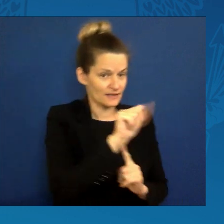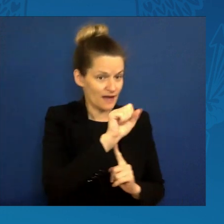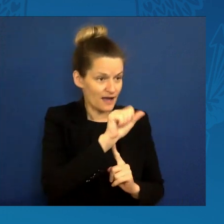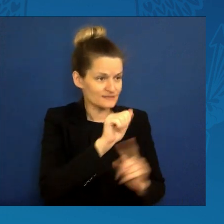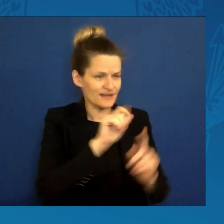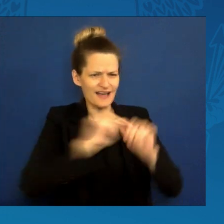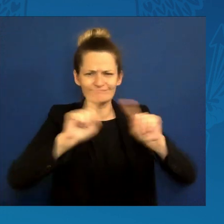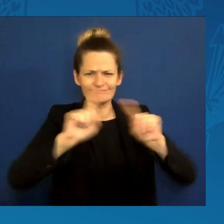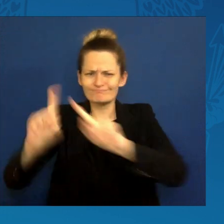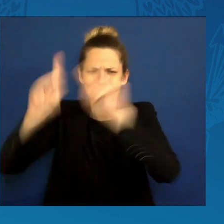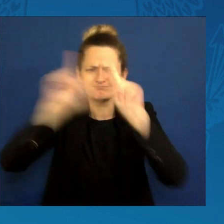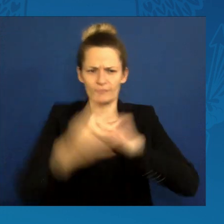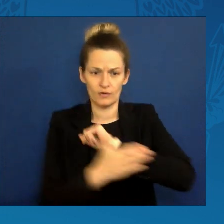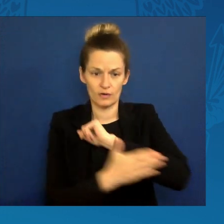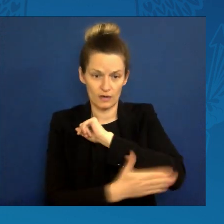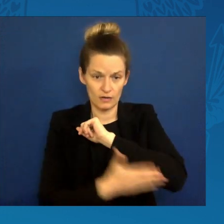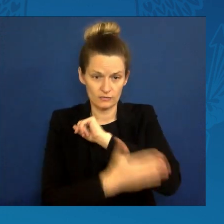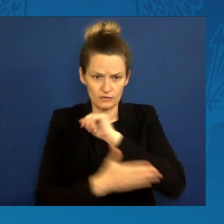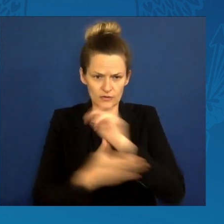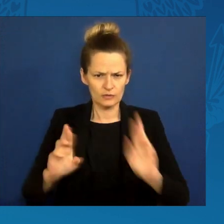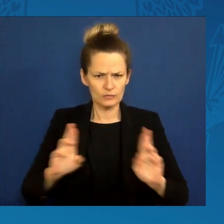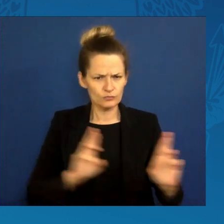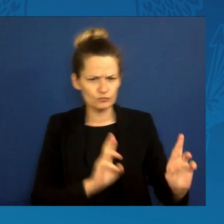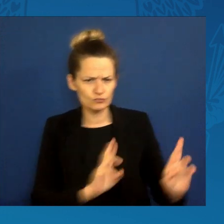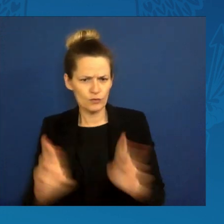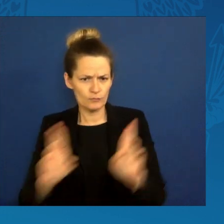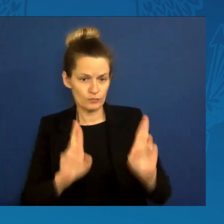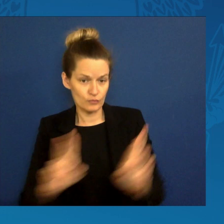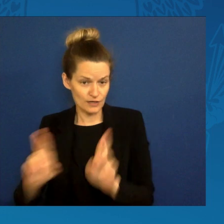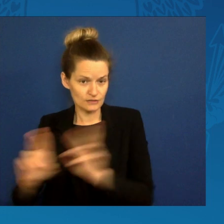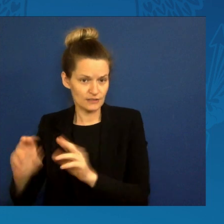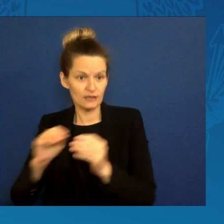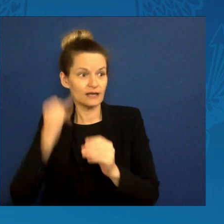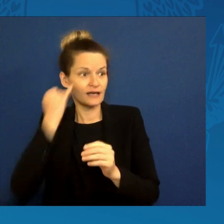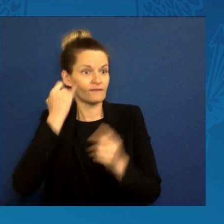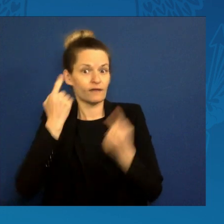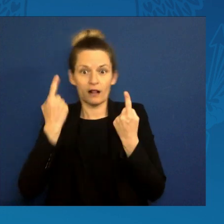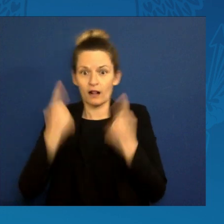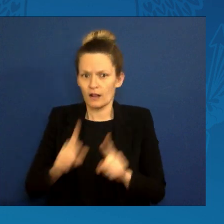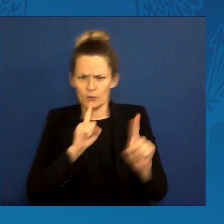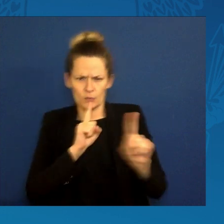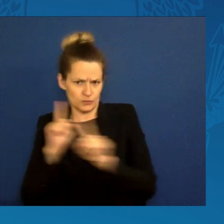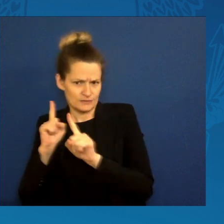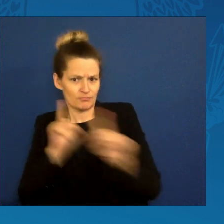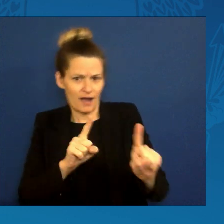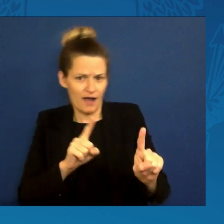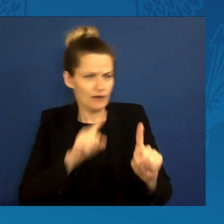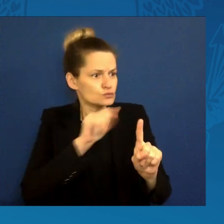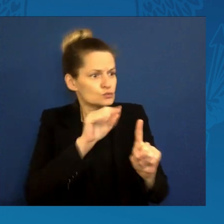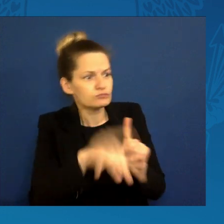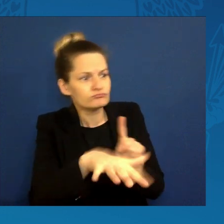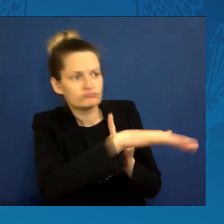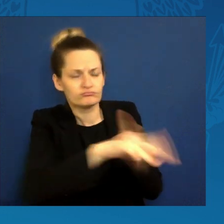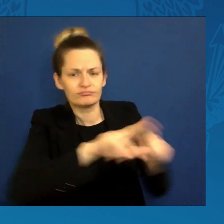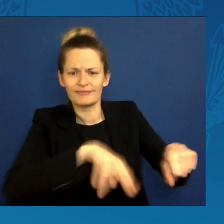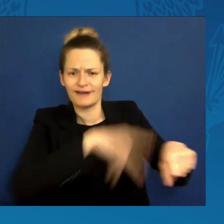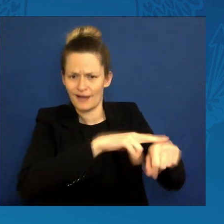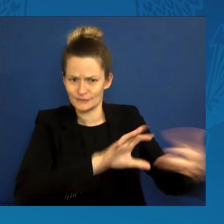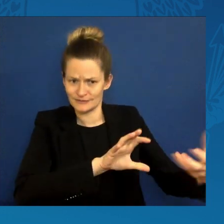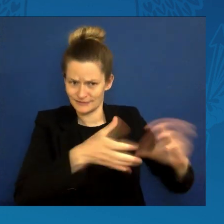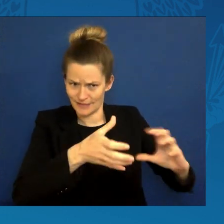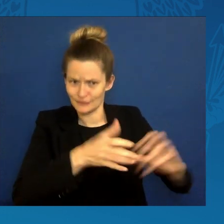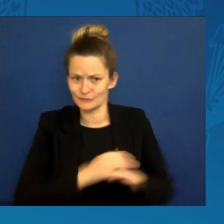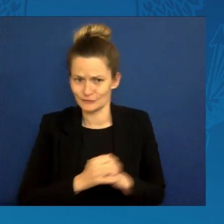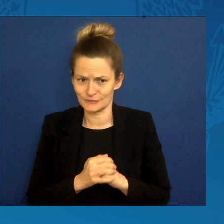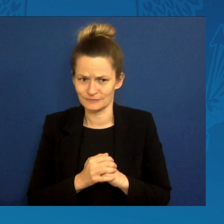extreme weather. I often note and have talked with many of you about our shared belief that our world